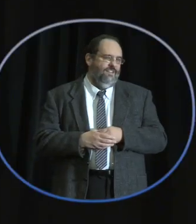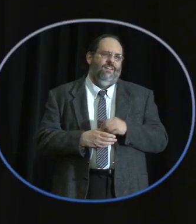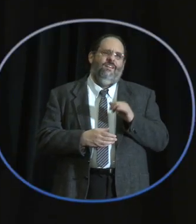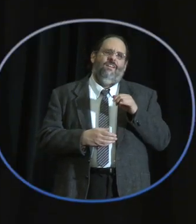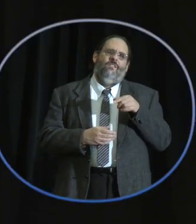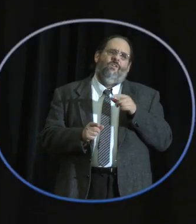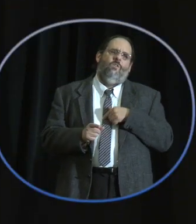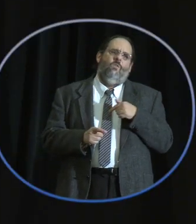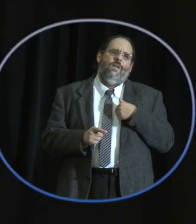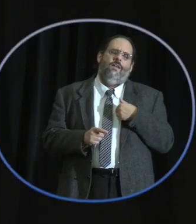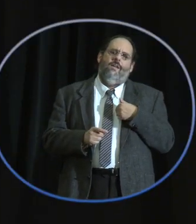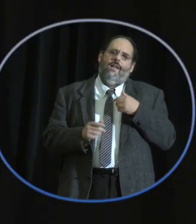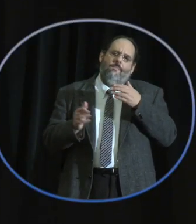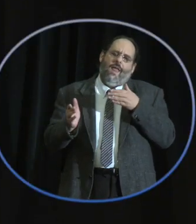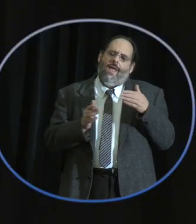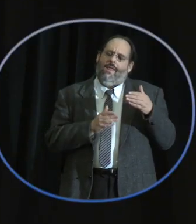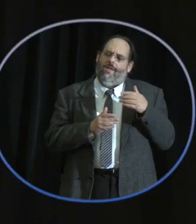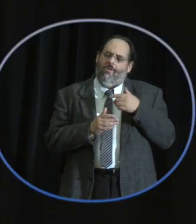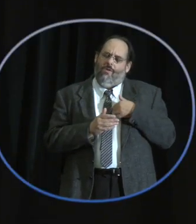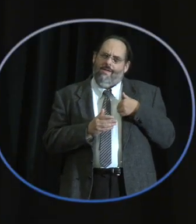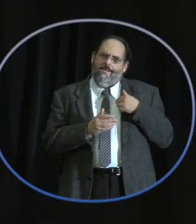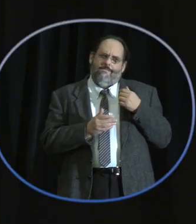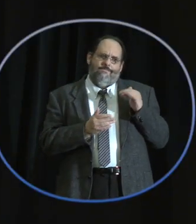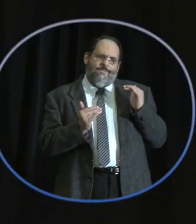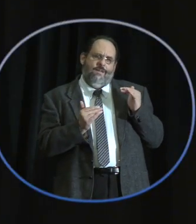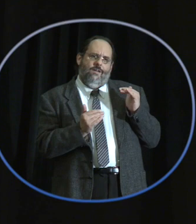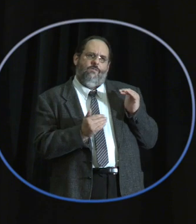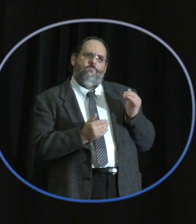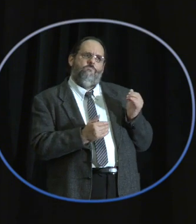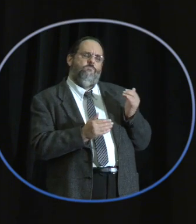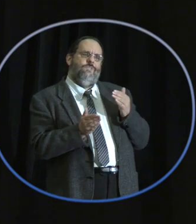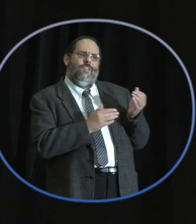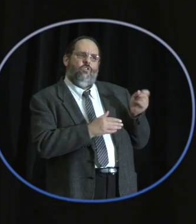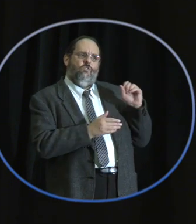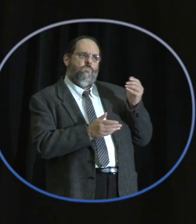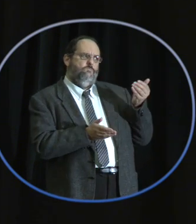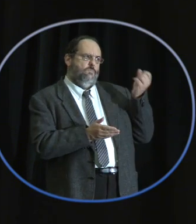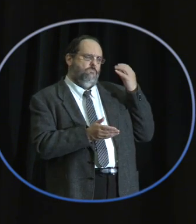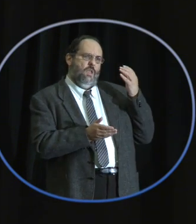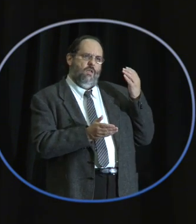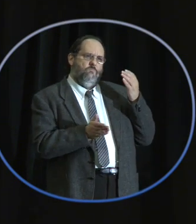As we were making our plans, we looked at what we did last year and we said, you know what,